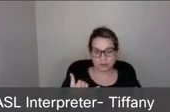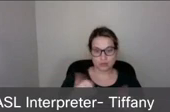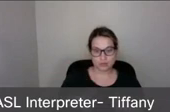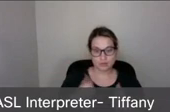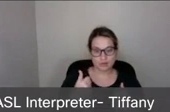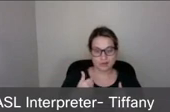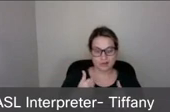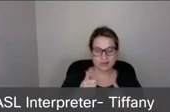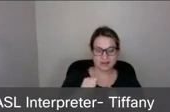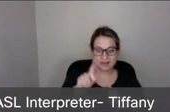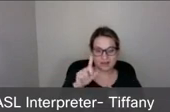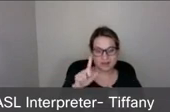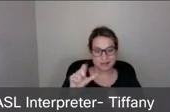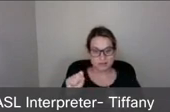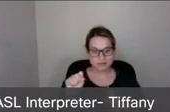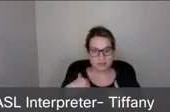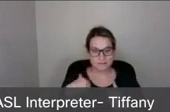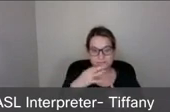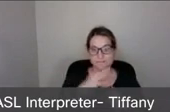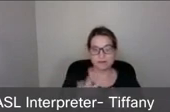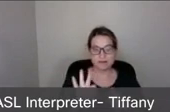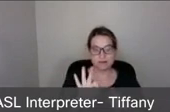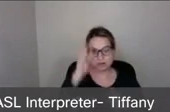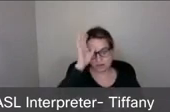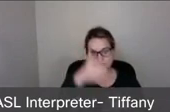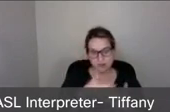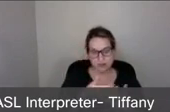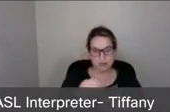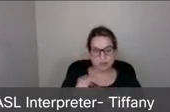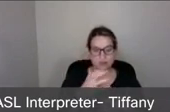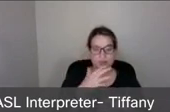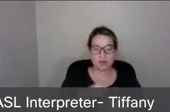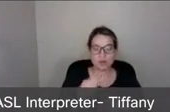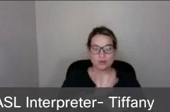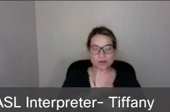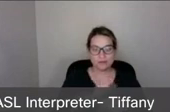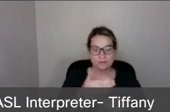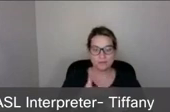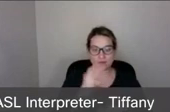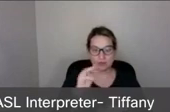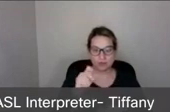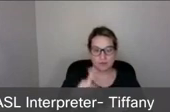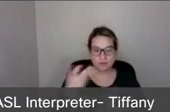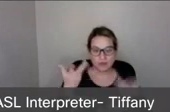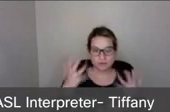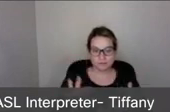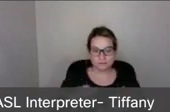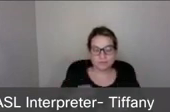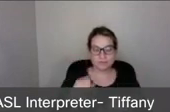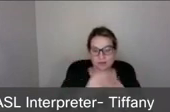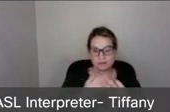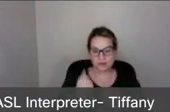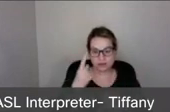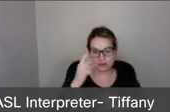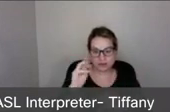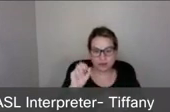down the road in Lakeside. I have a 9-year-old son who will be old enough to vote before these maps expire. My family understands that these maps